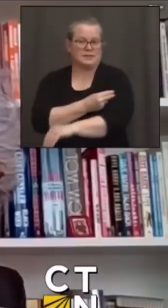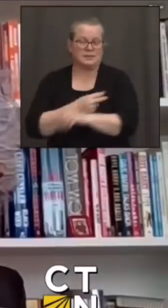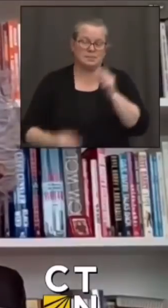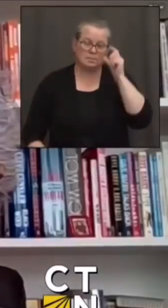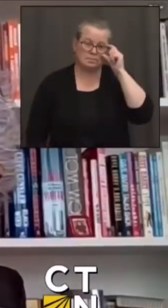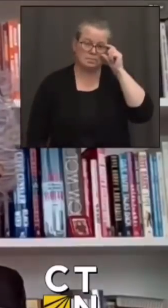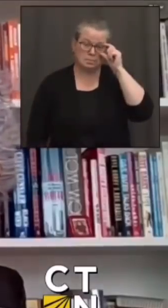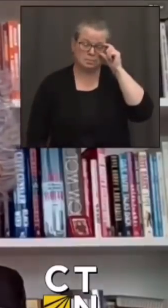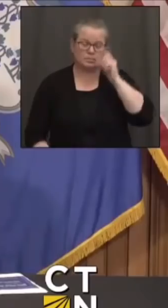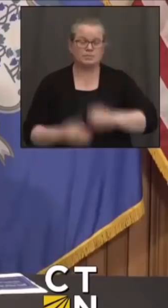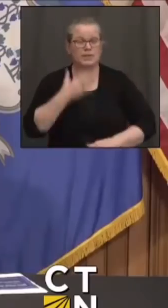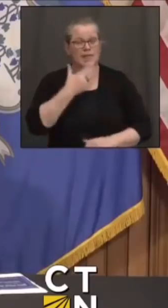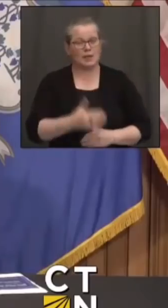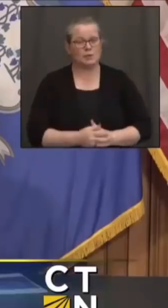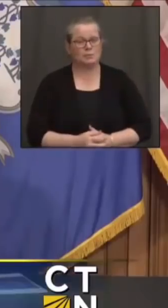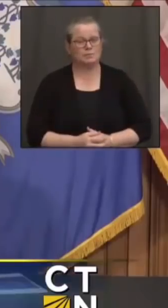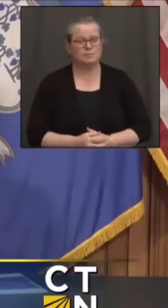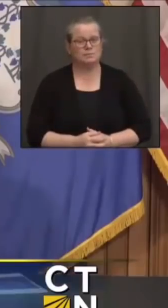Thank you.